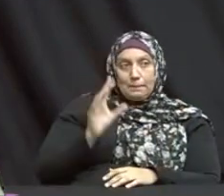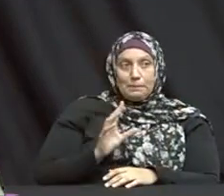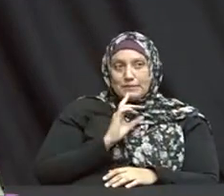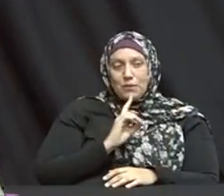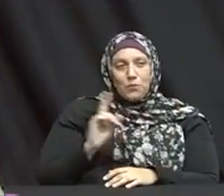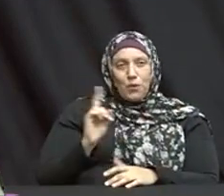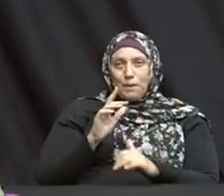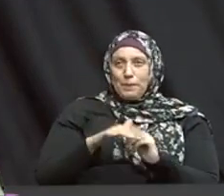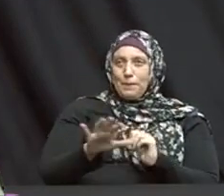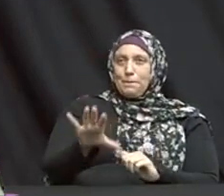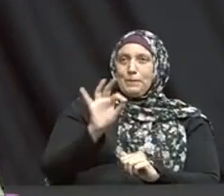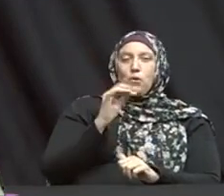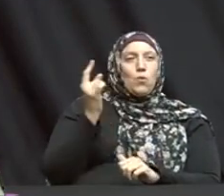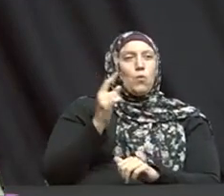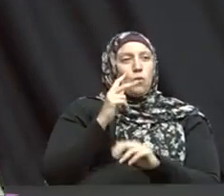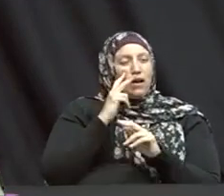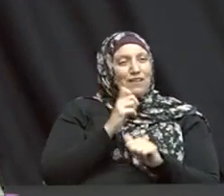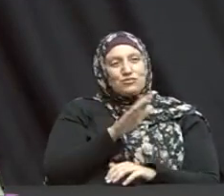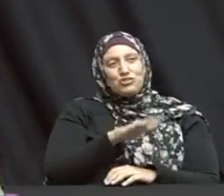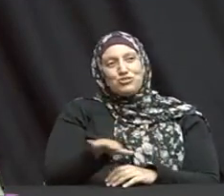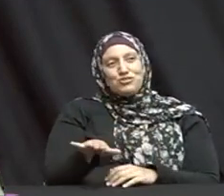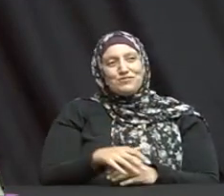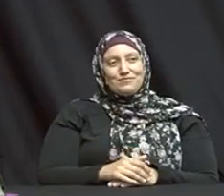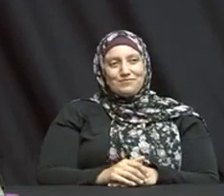electing who that should be Islamically?